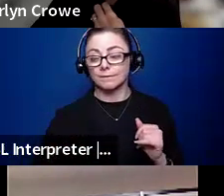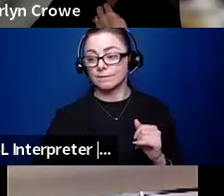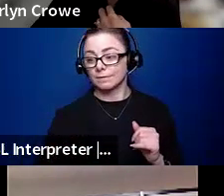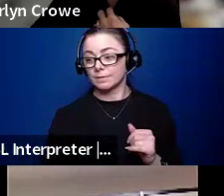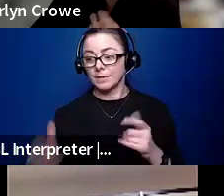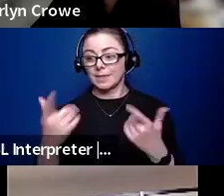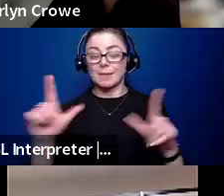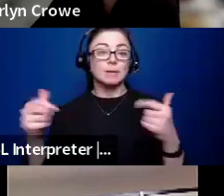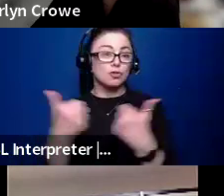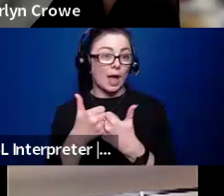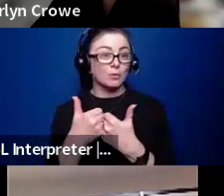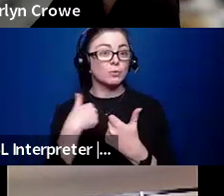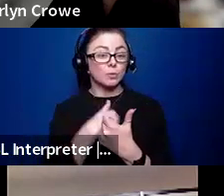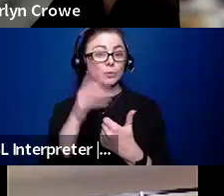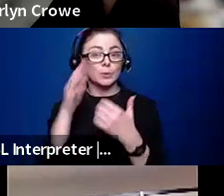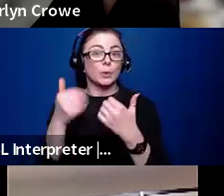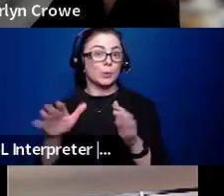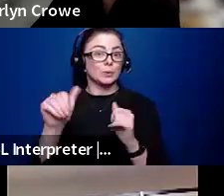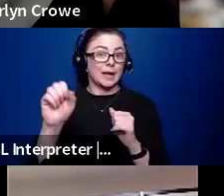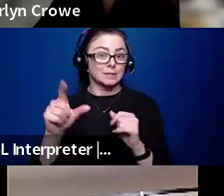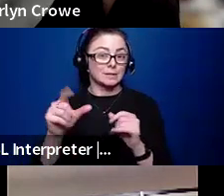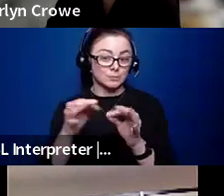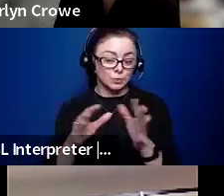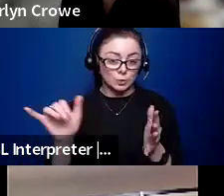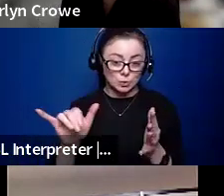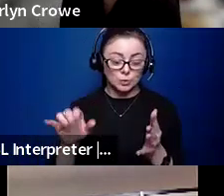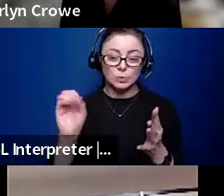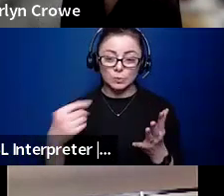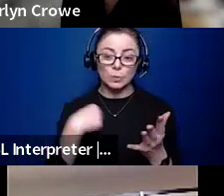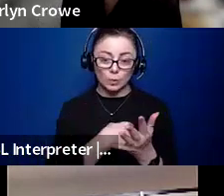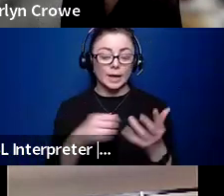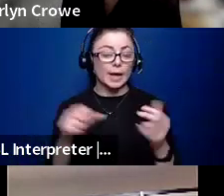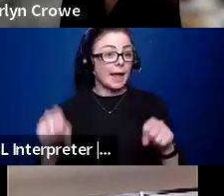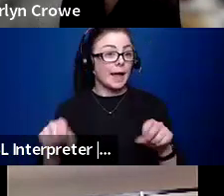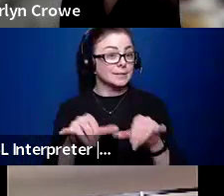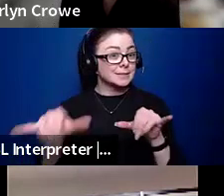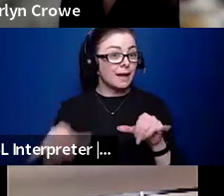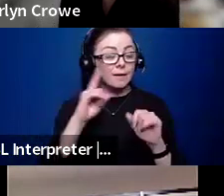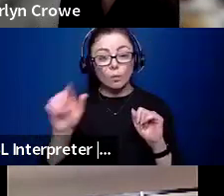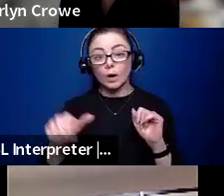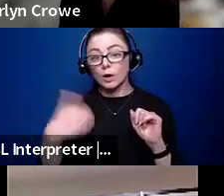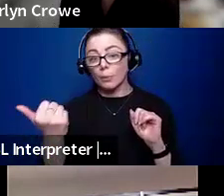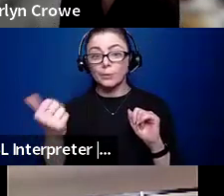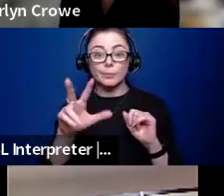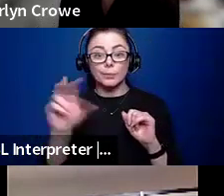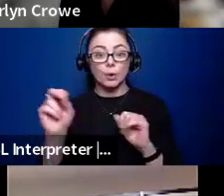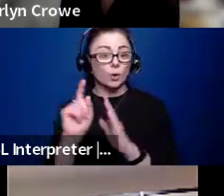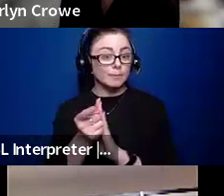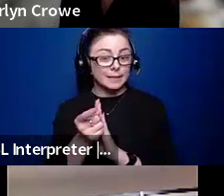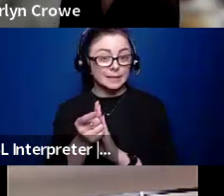big challenge with that is we're going to lose our ASL interpreter. So we can stay on for another 30